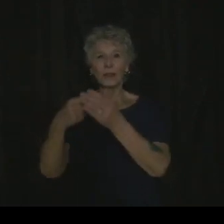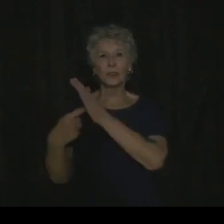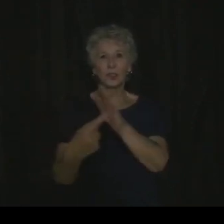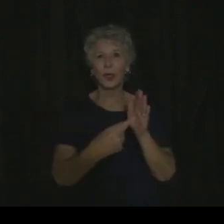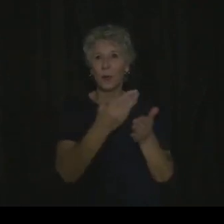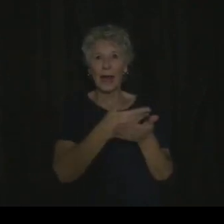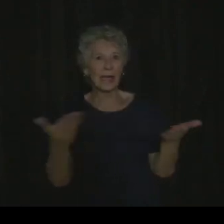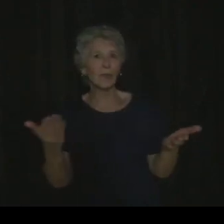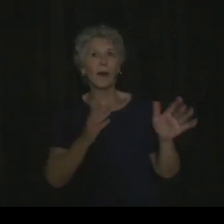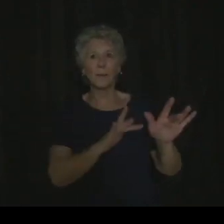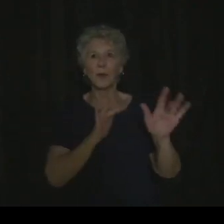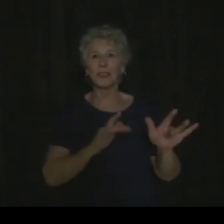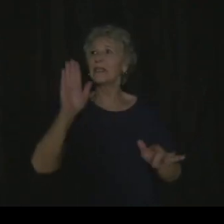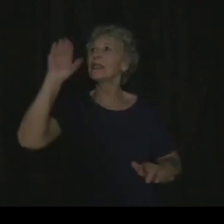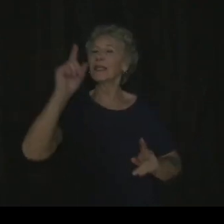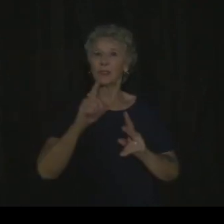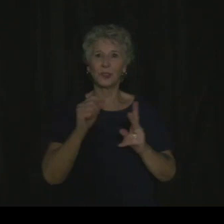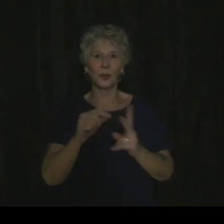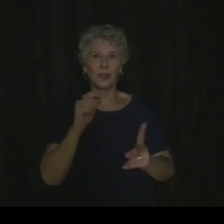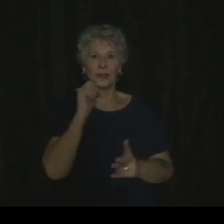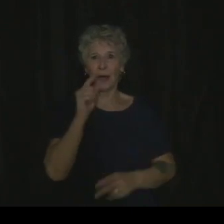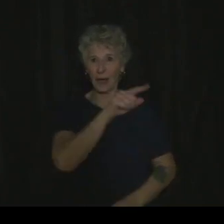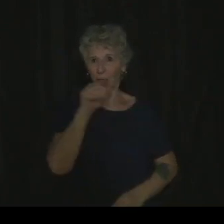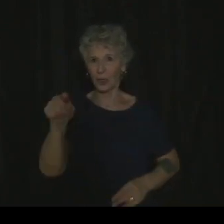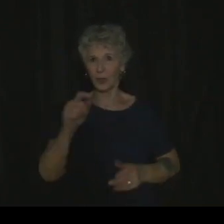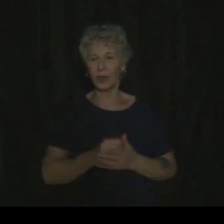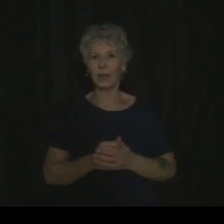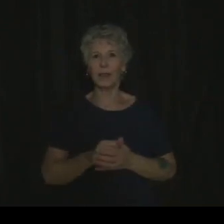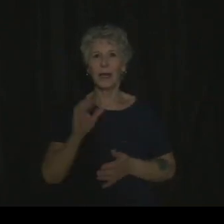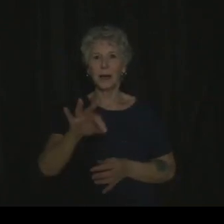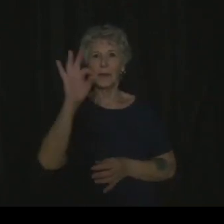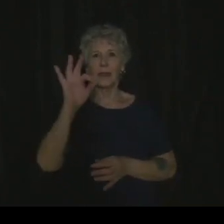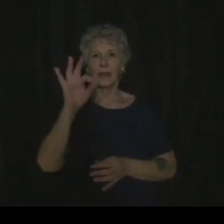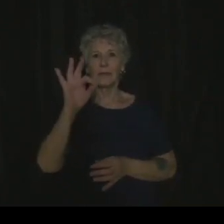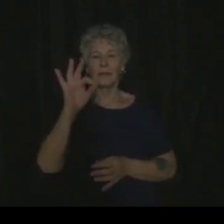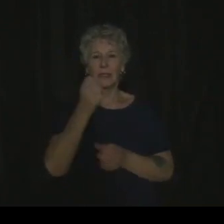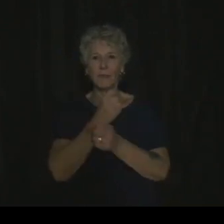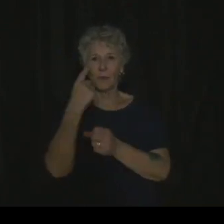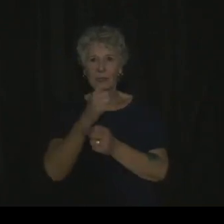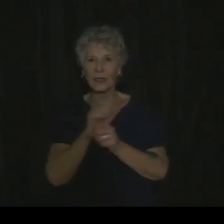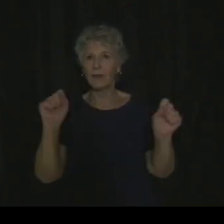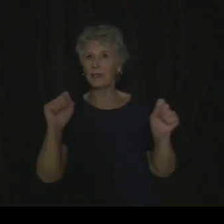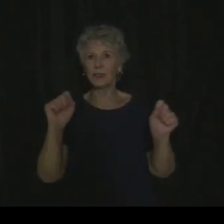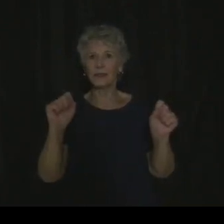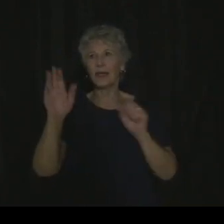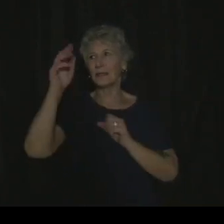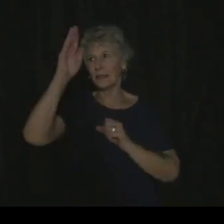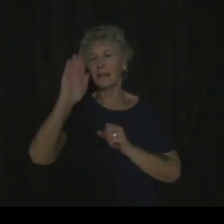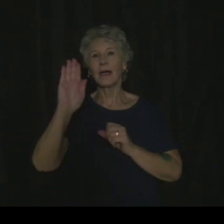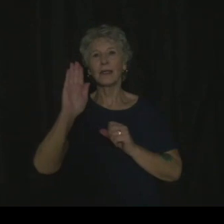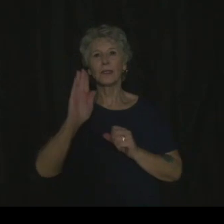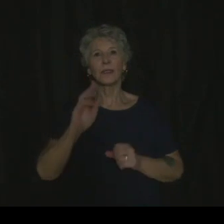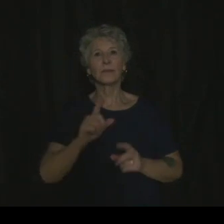and not because of anything in you. Election is unconditional. And Paul nails